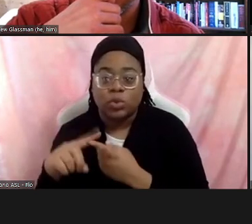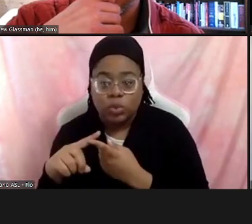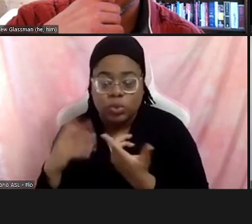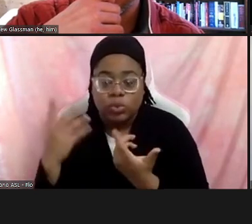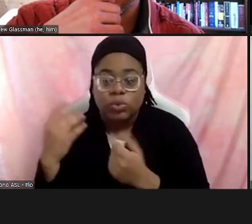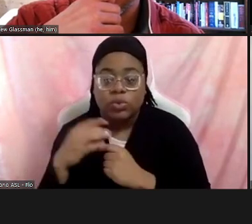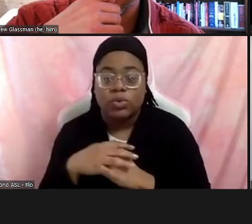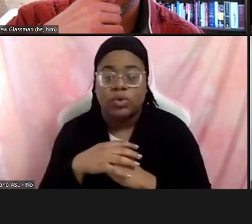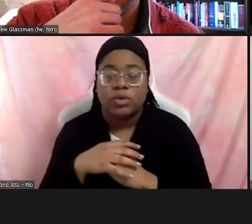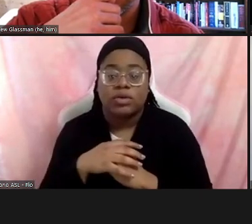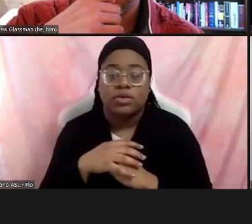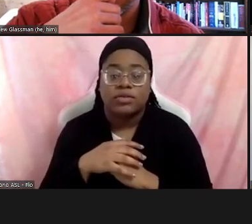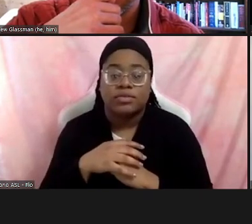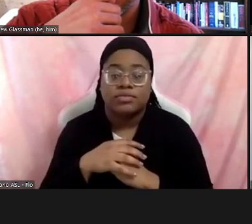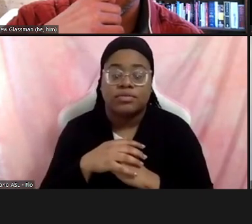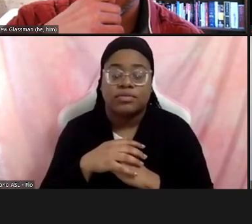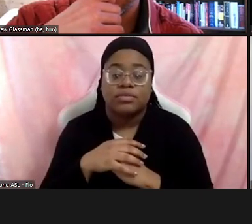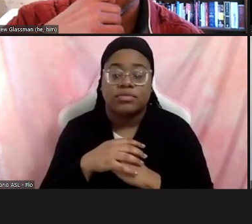so